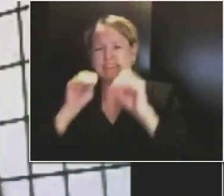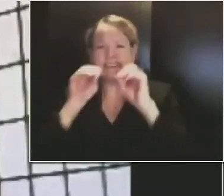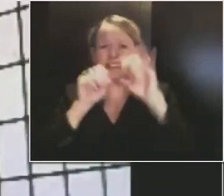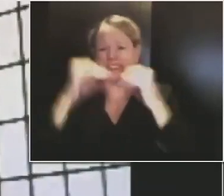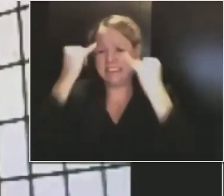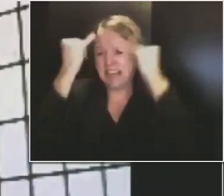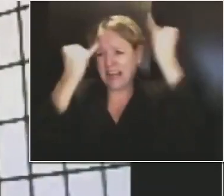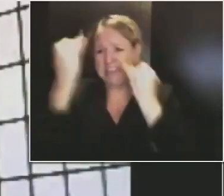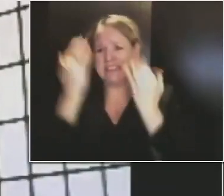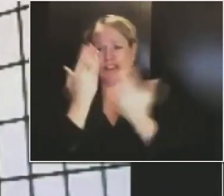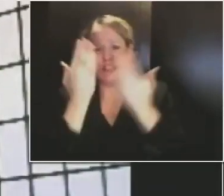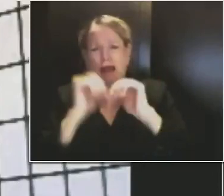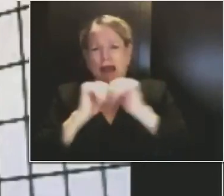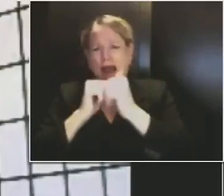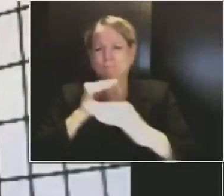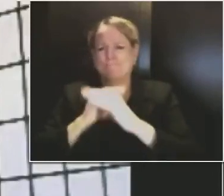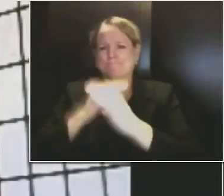disease.